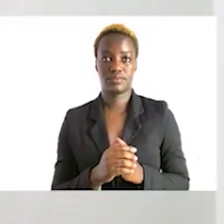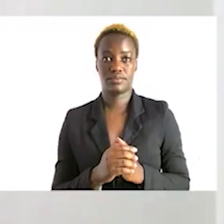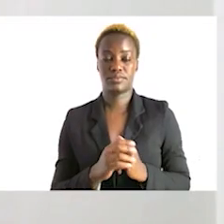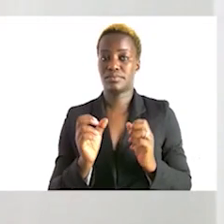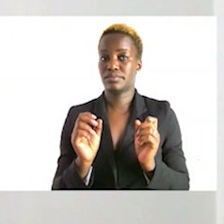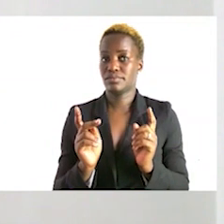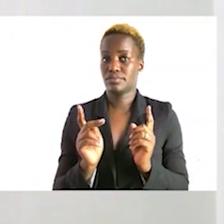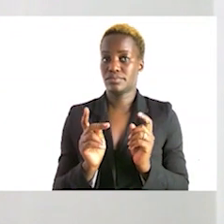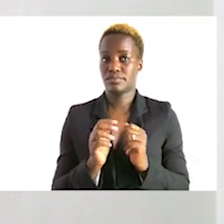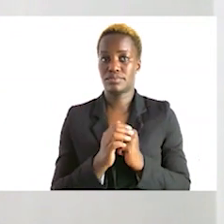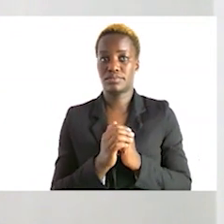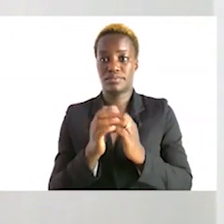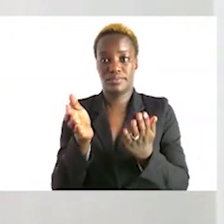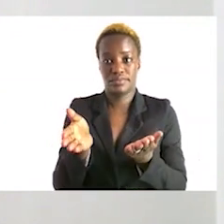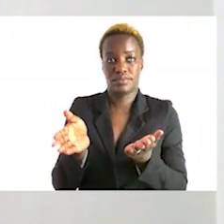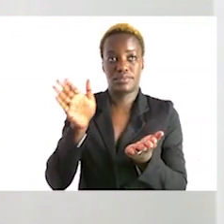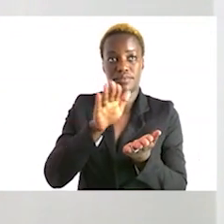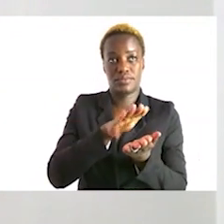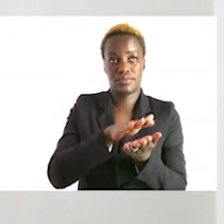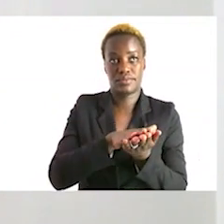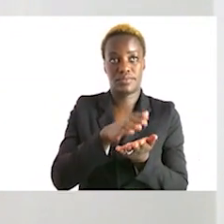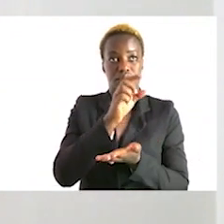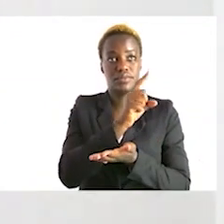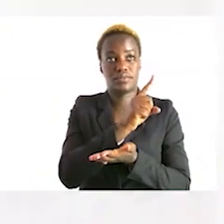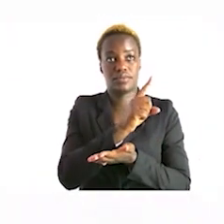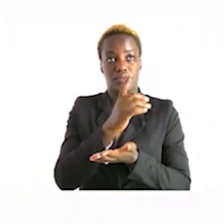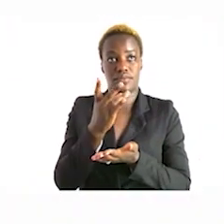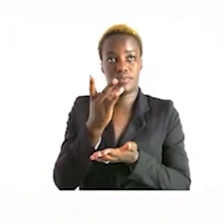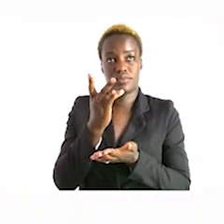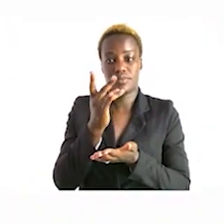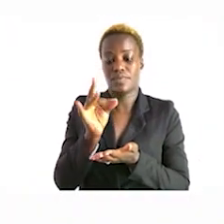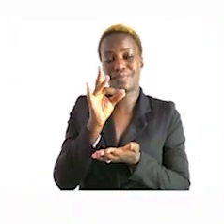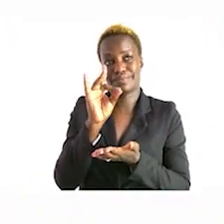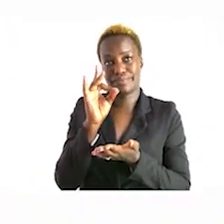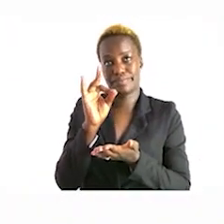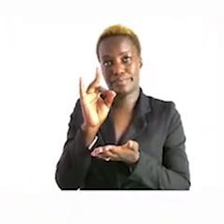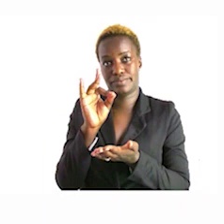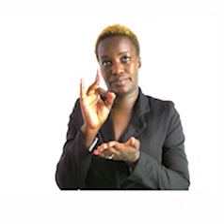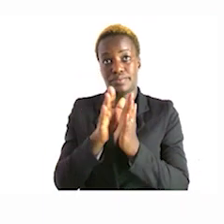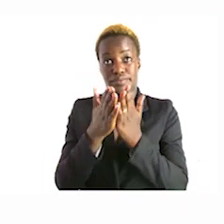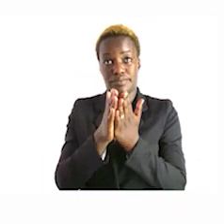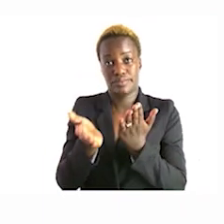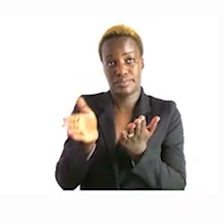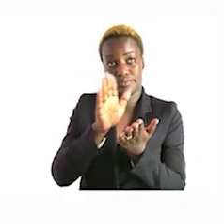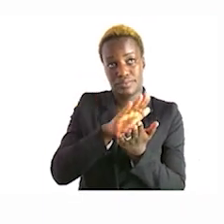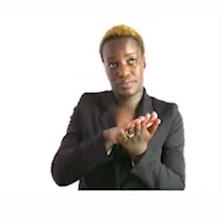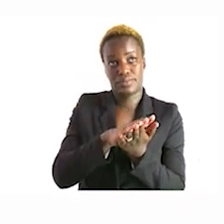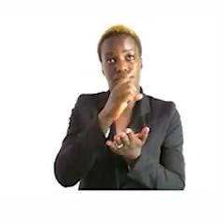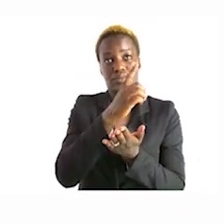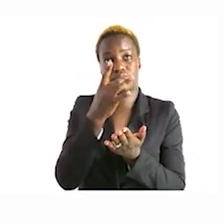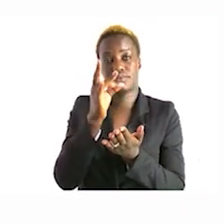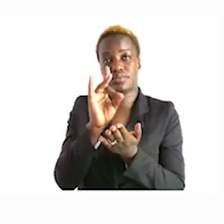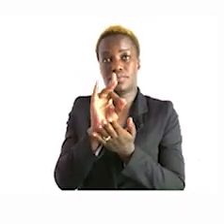Right, I would like for us to turn to page 18, grade 2 level. We are going to be focusing on the long and the